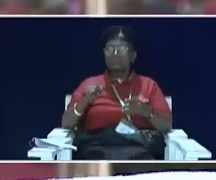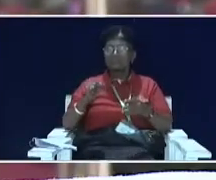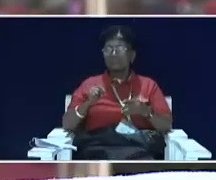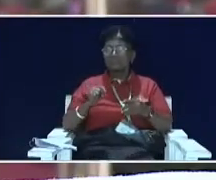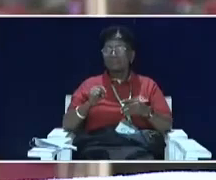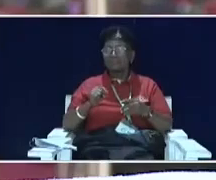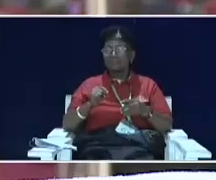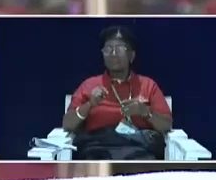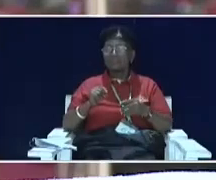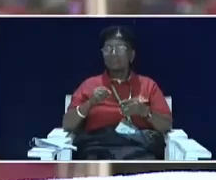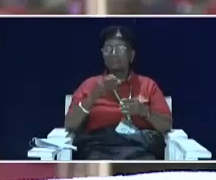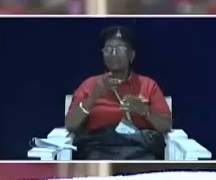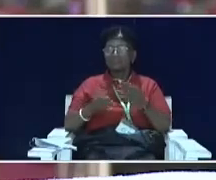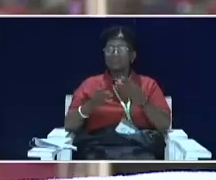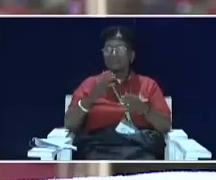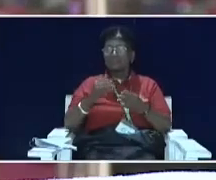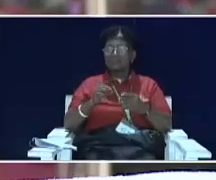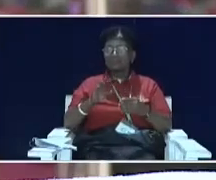consumed water,